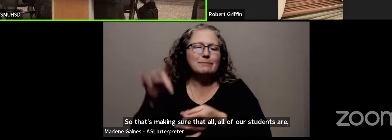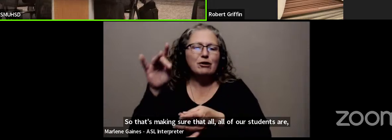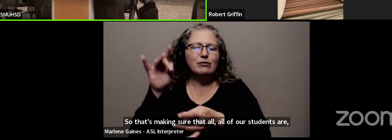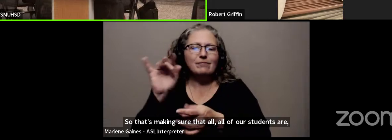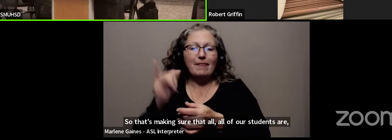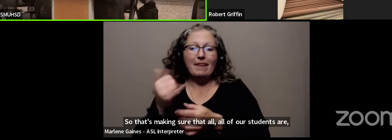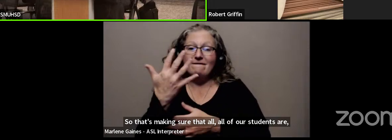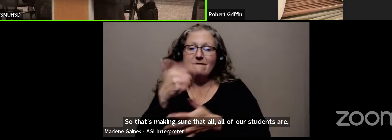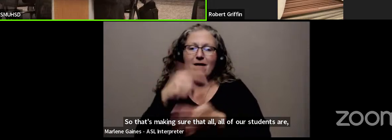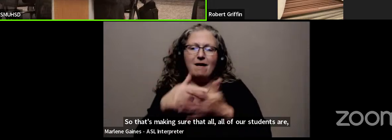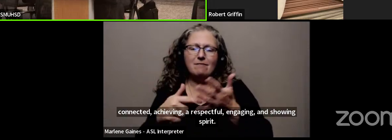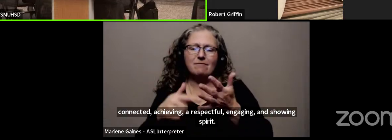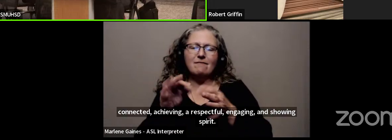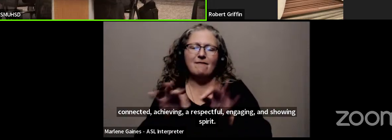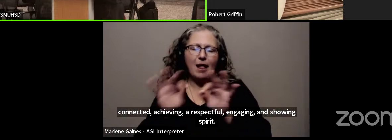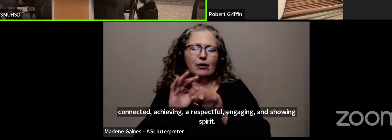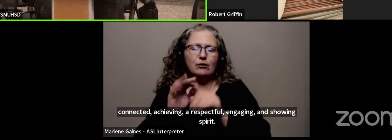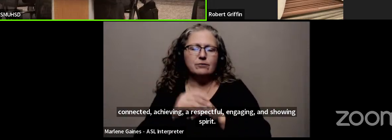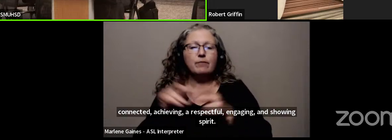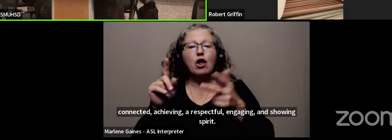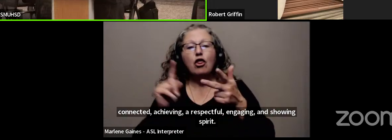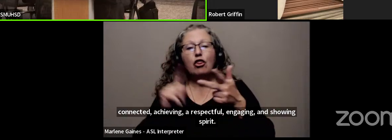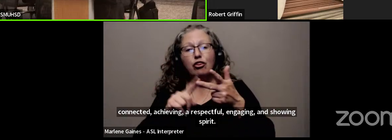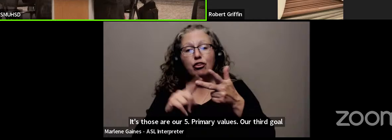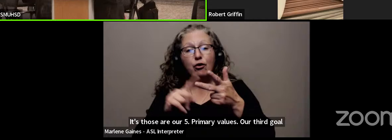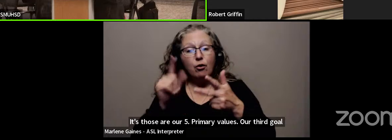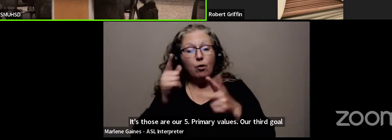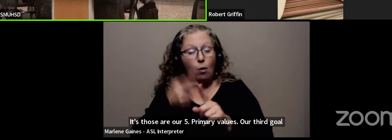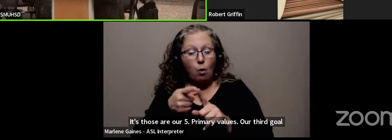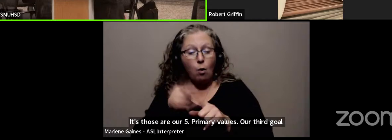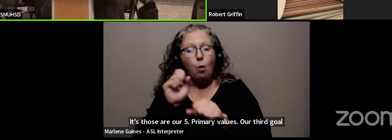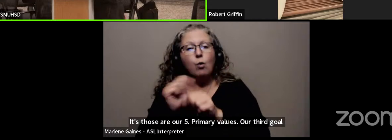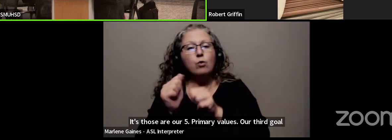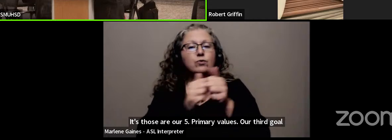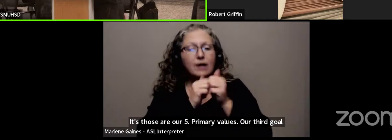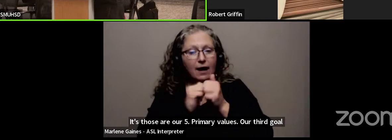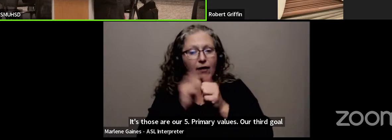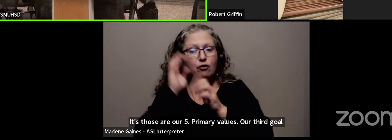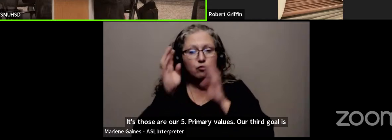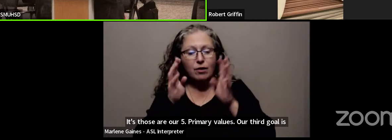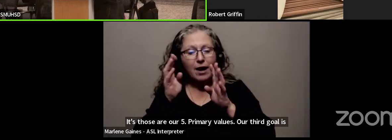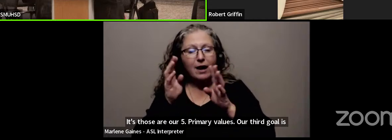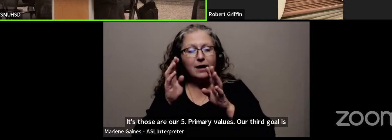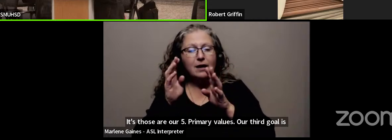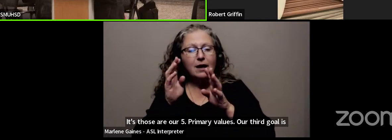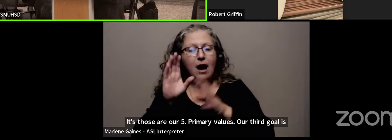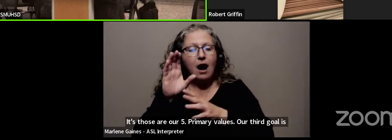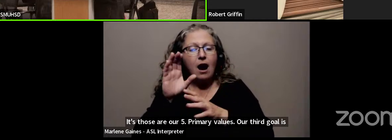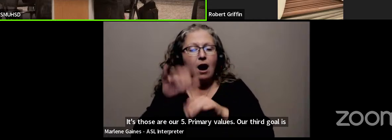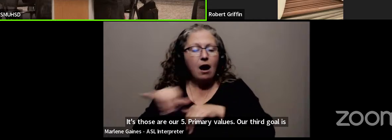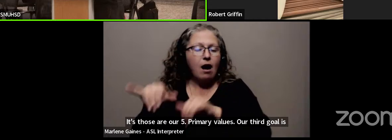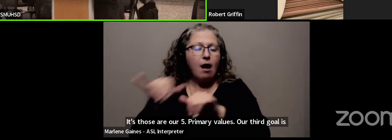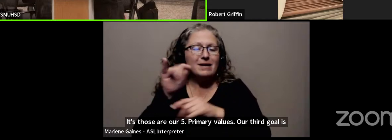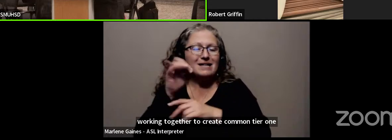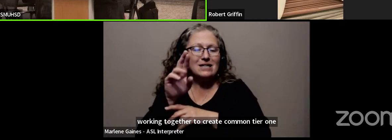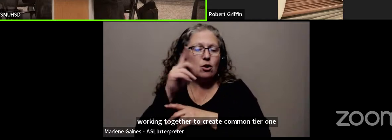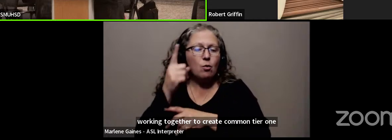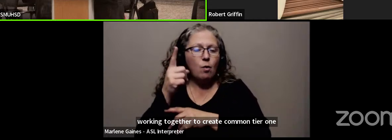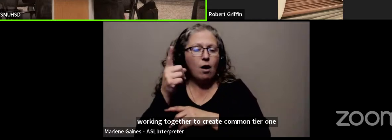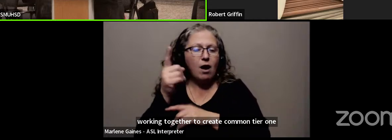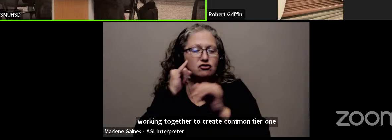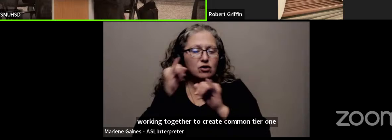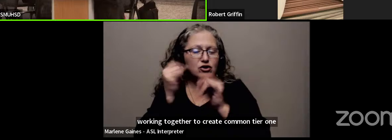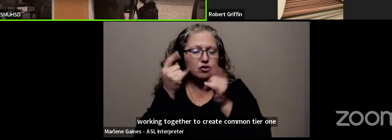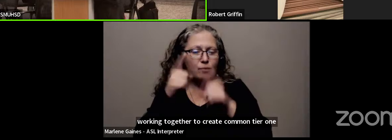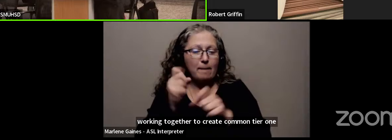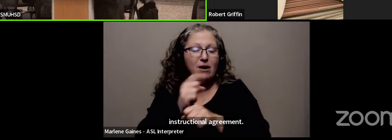primary values. Our third goal is working together to create common Tier 1 instructional agreements. So making sure that every kid every